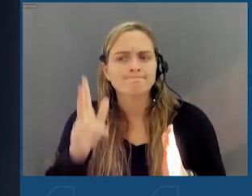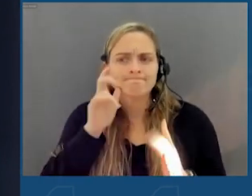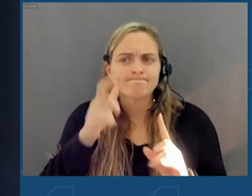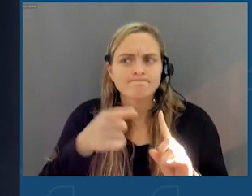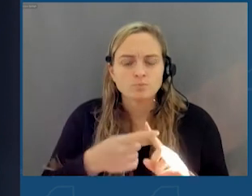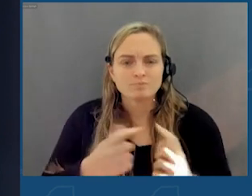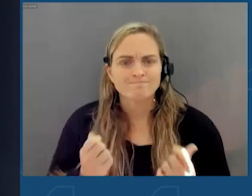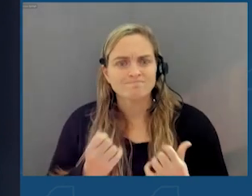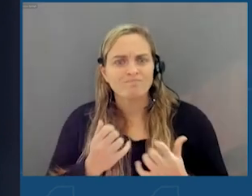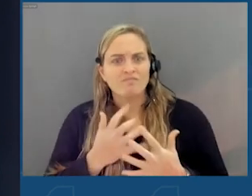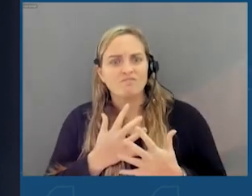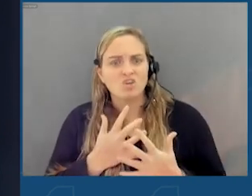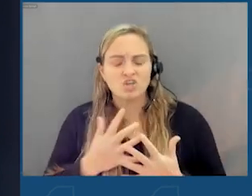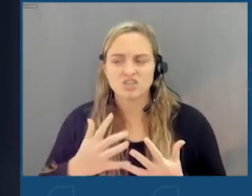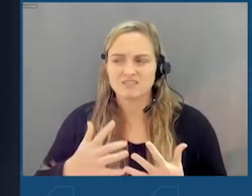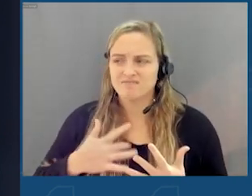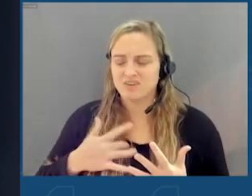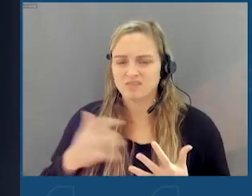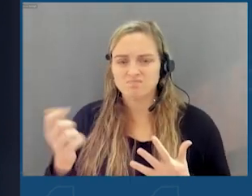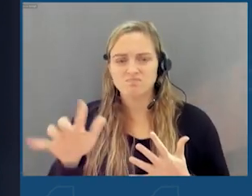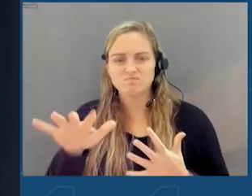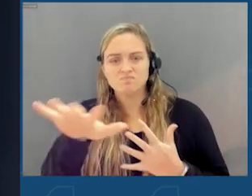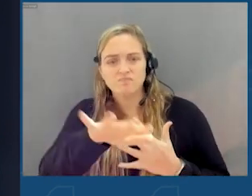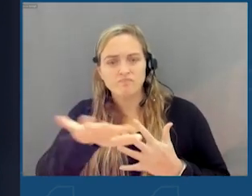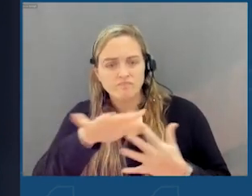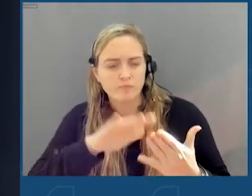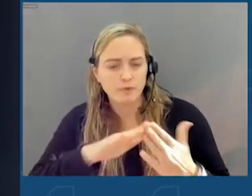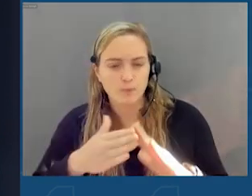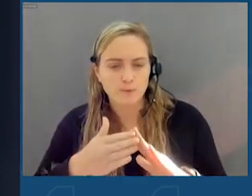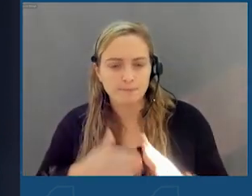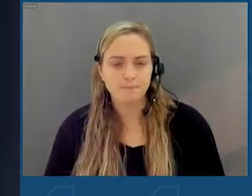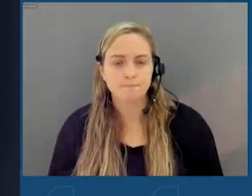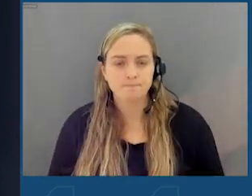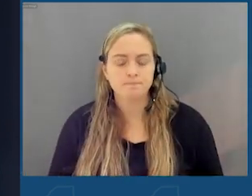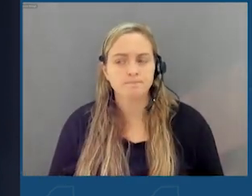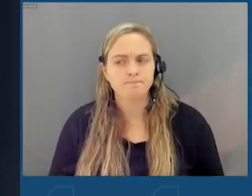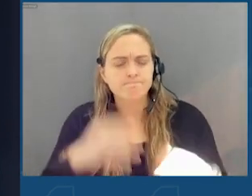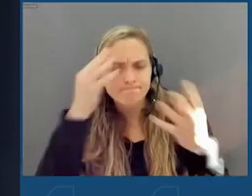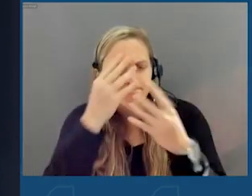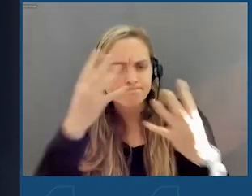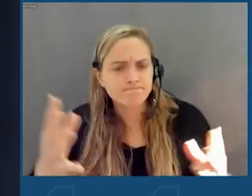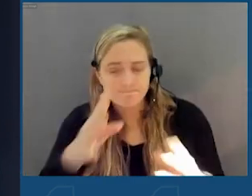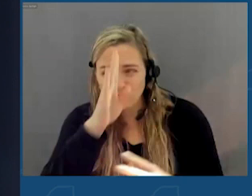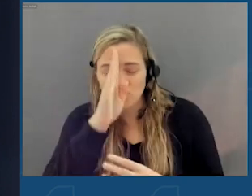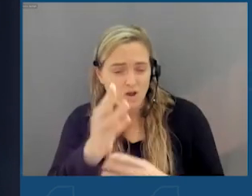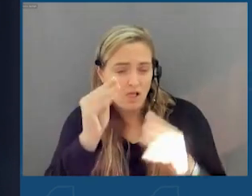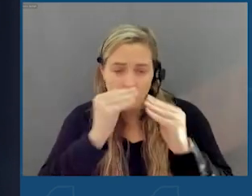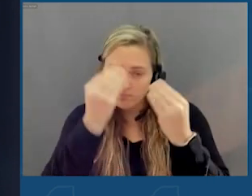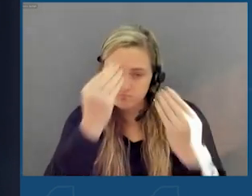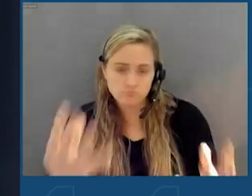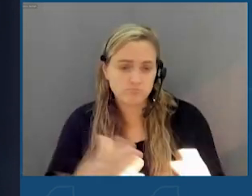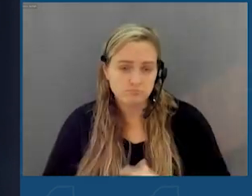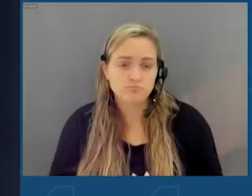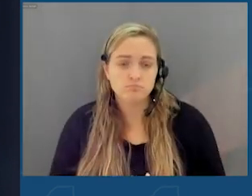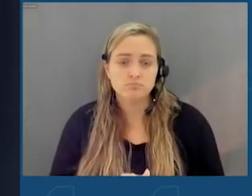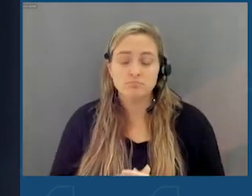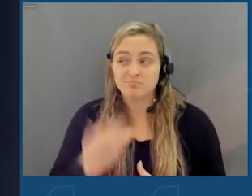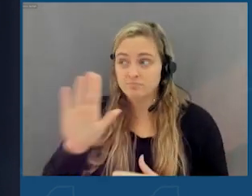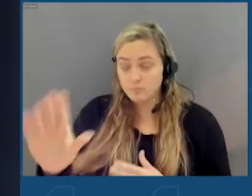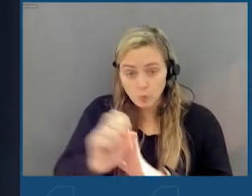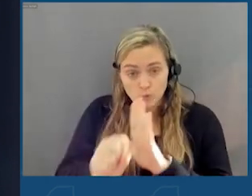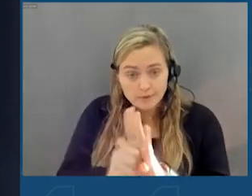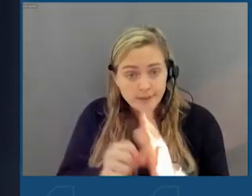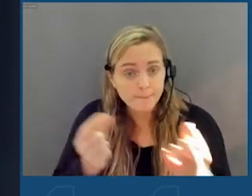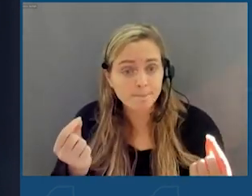fear being felt by them and in their communities. And I wanted to let you know directly what your state government is doing to ensure